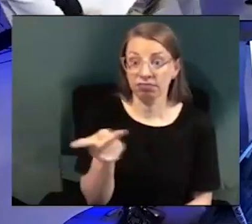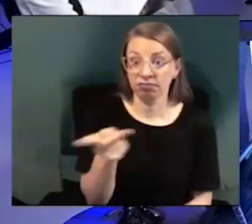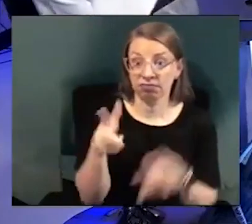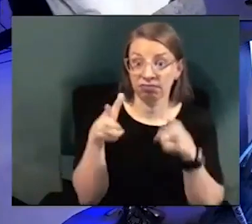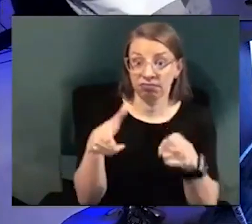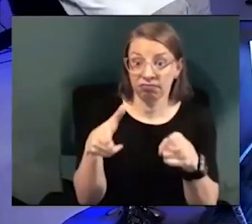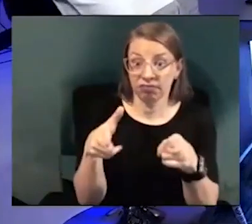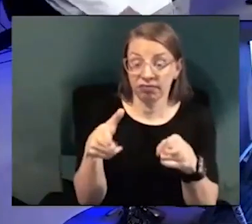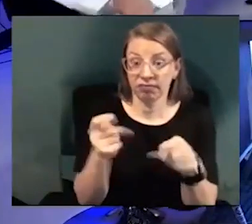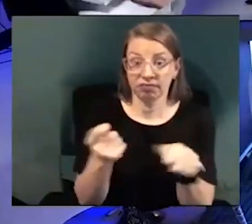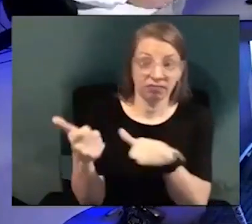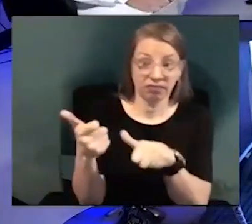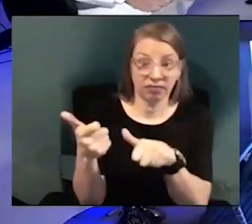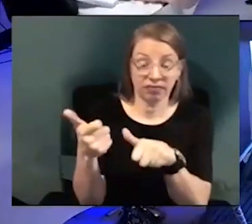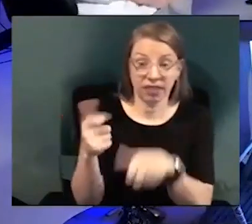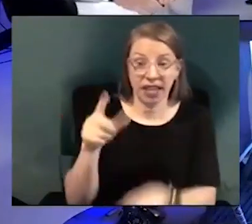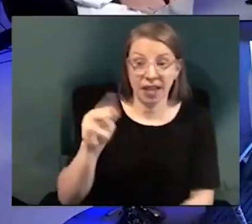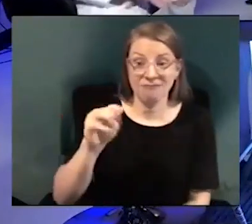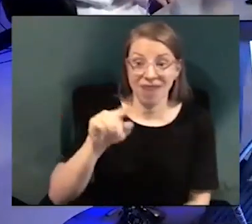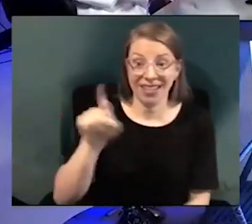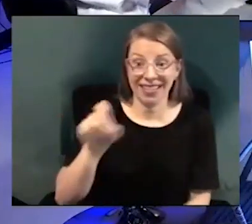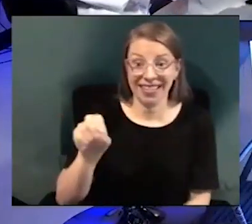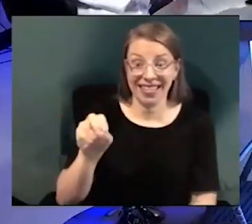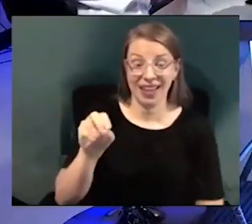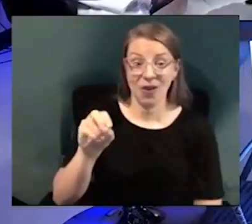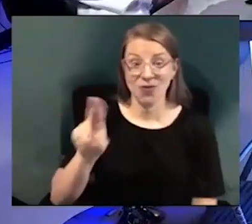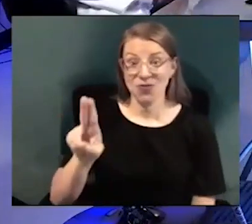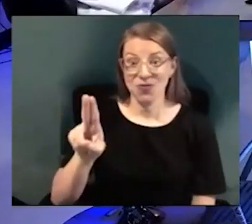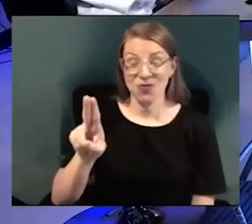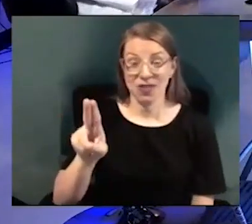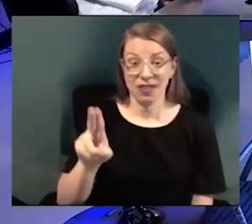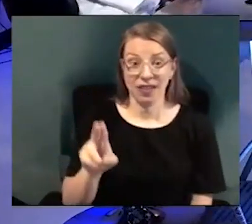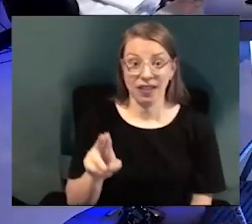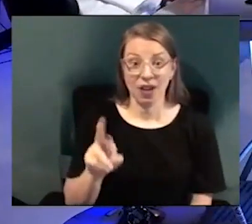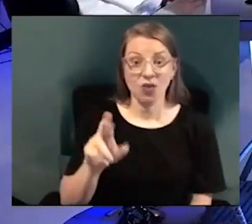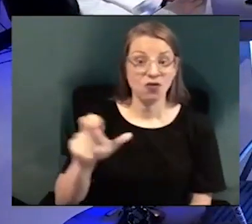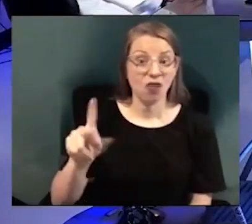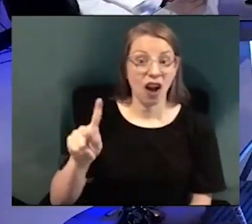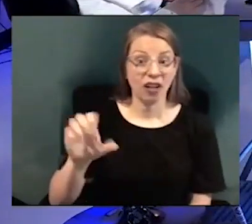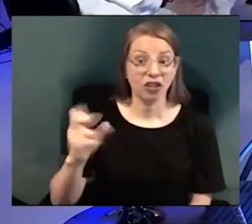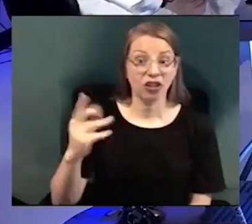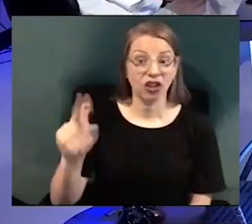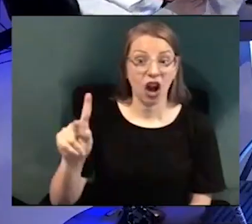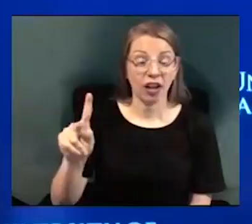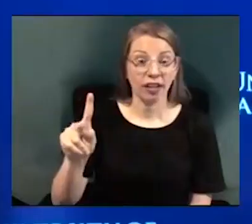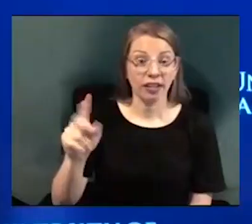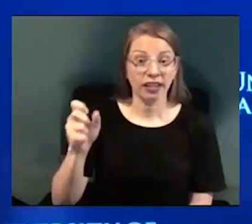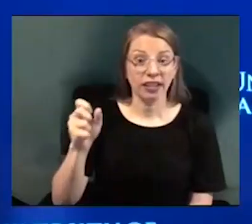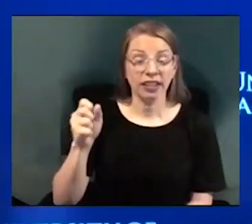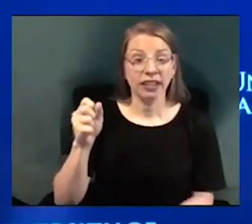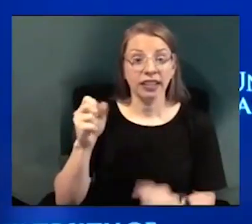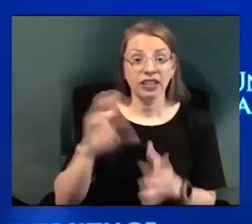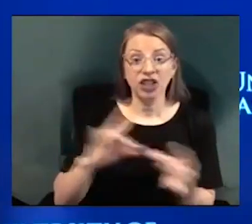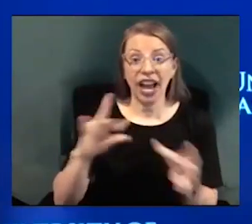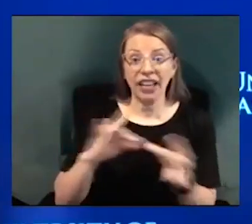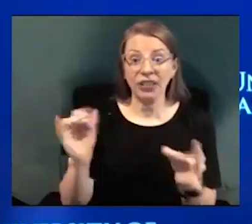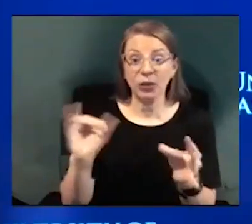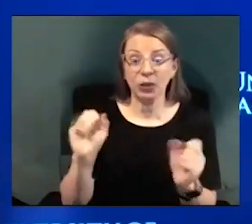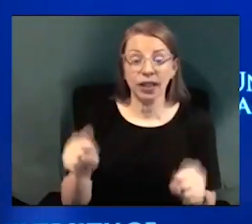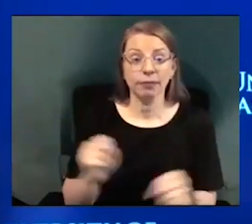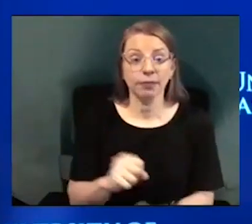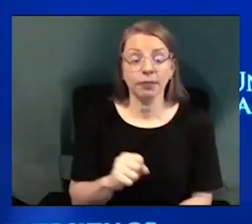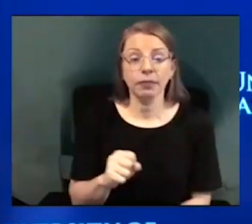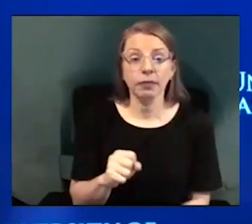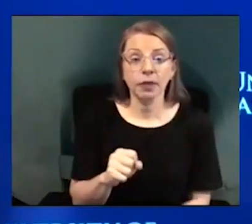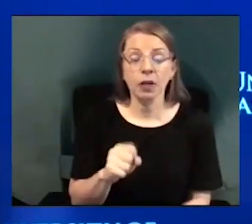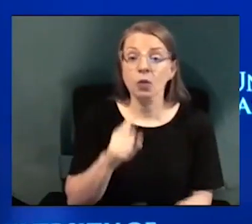Mark that and edit that out. I could do a rock chalk chant too. That'd be good. All right. We need that. All right. So let's see if there are any reporter questions